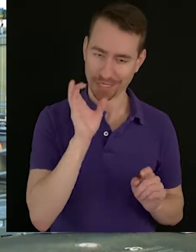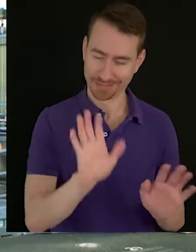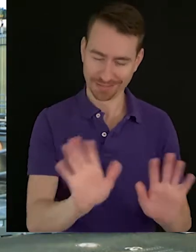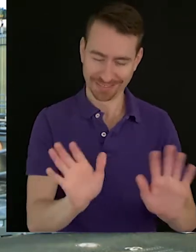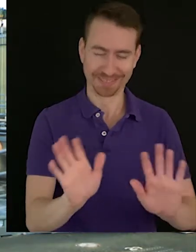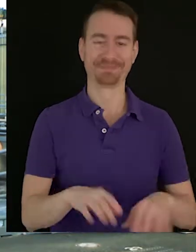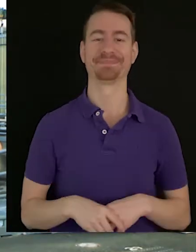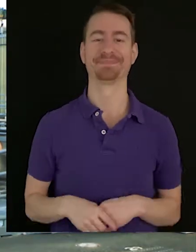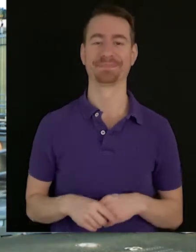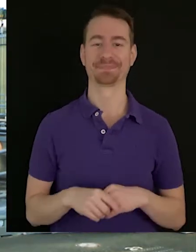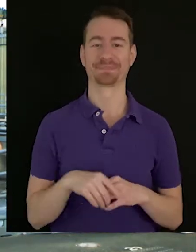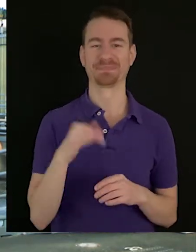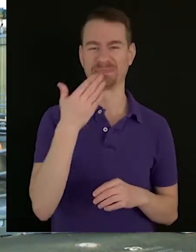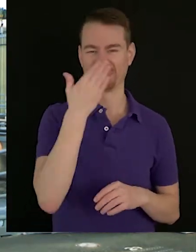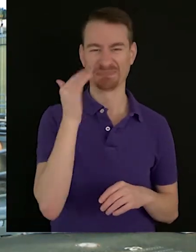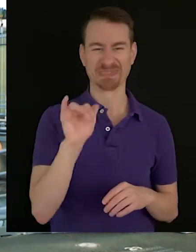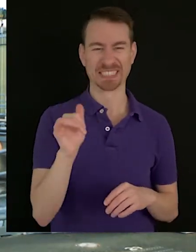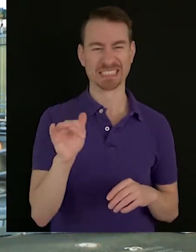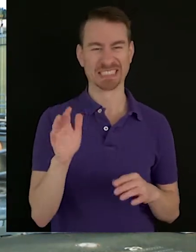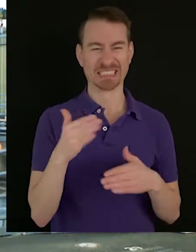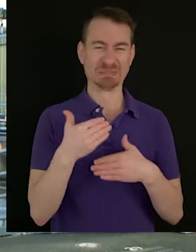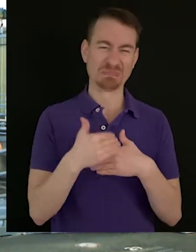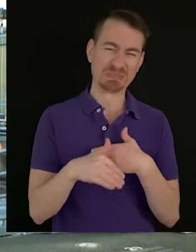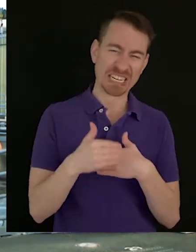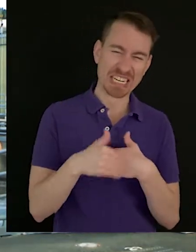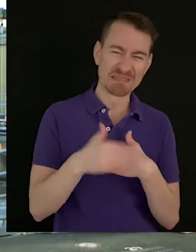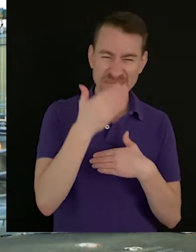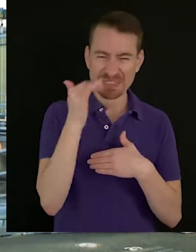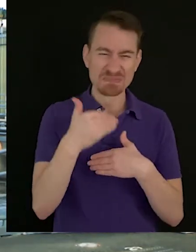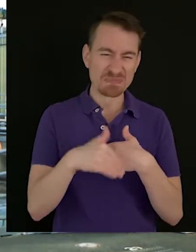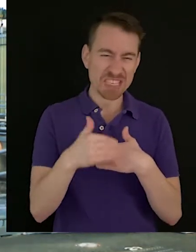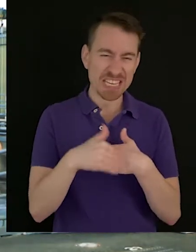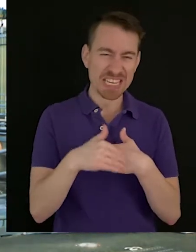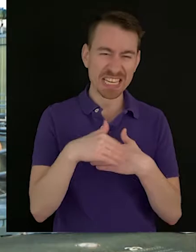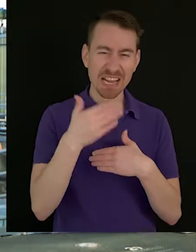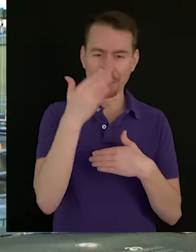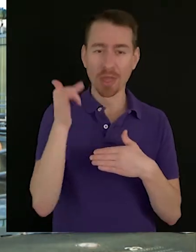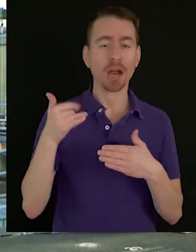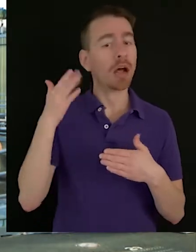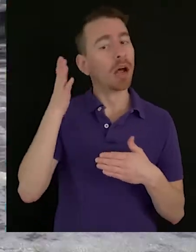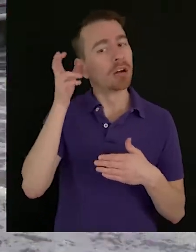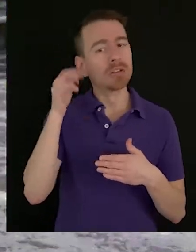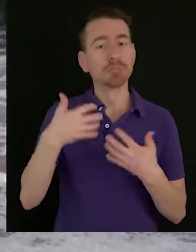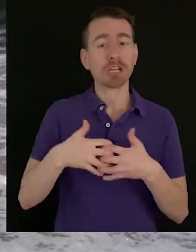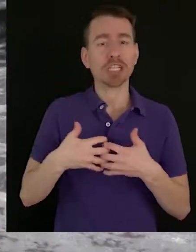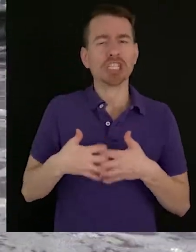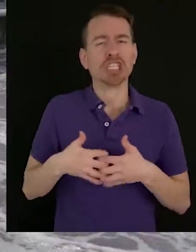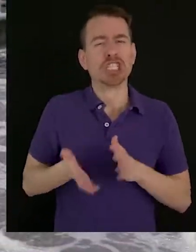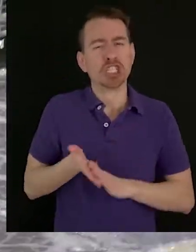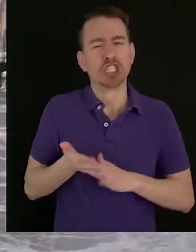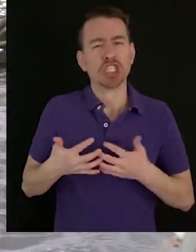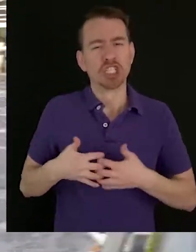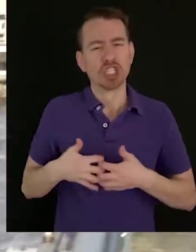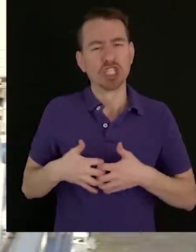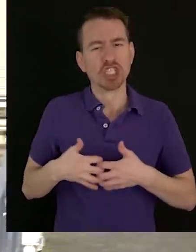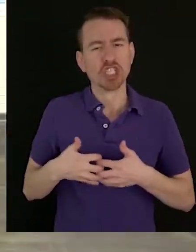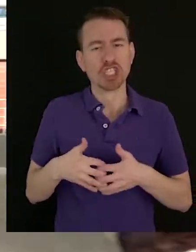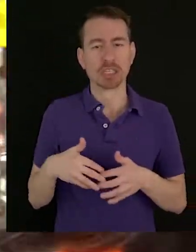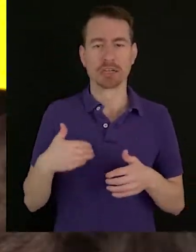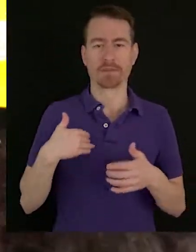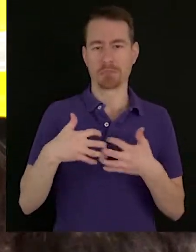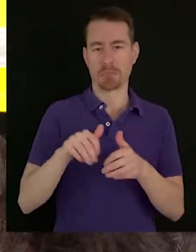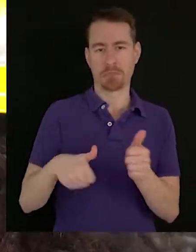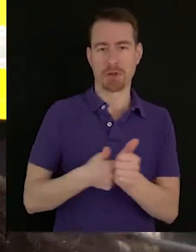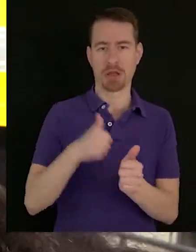process is my favorite, secondary treatment, or aeration. I'll be describing the water tanks and how the aeration process works.